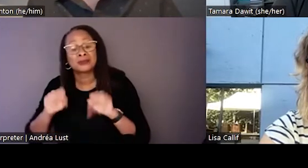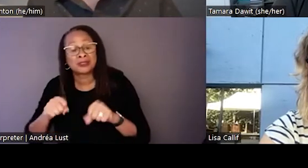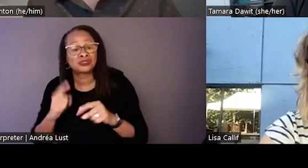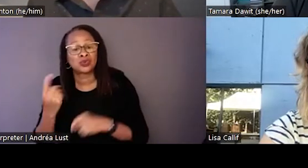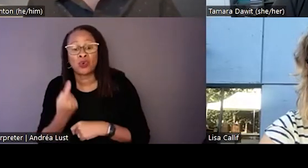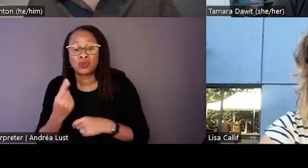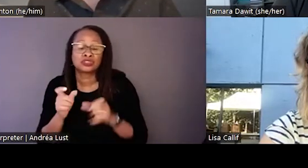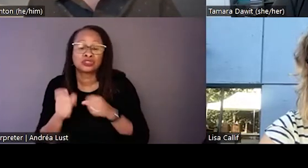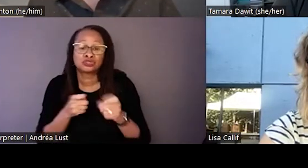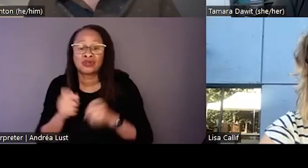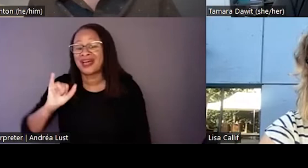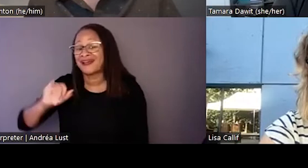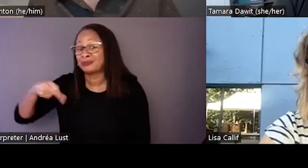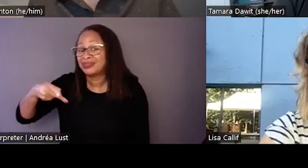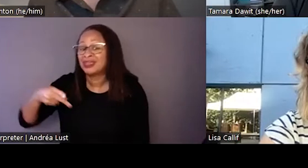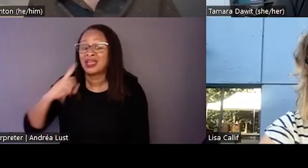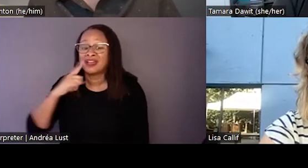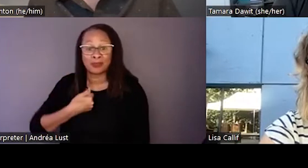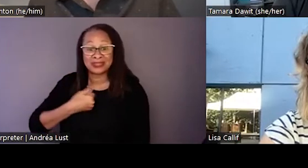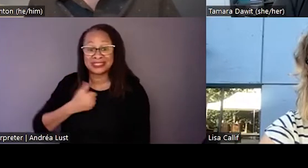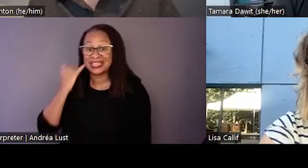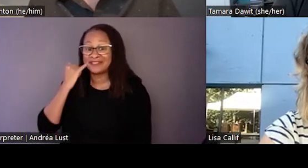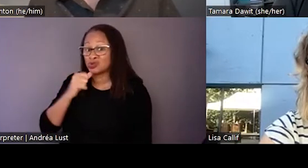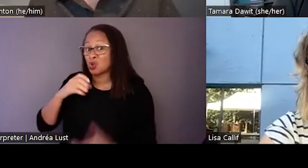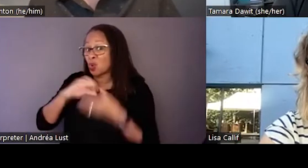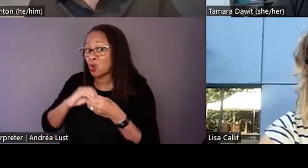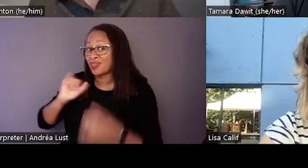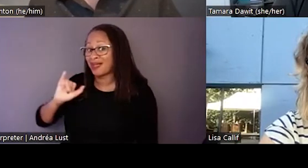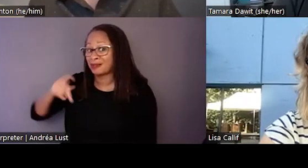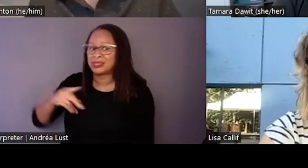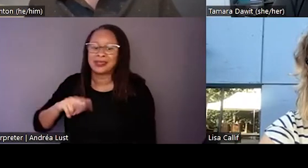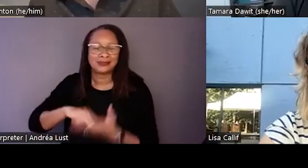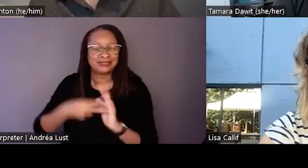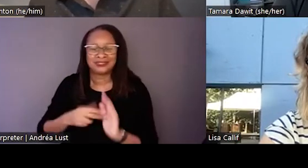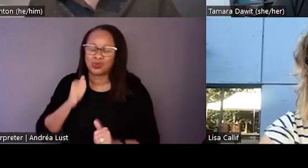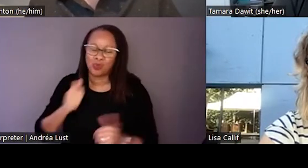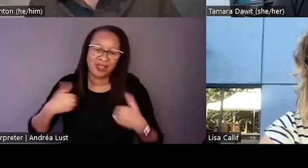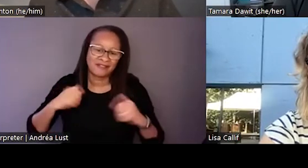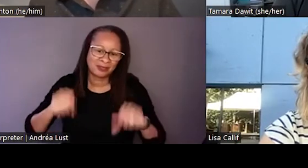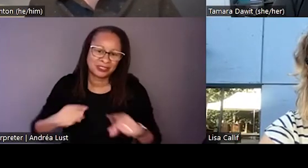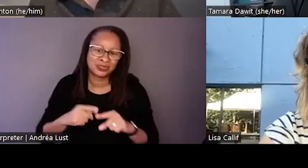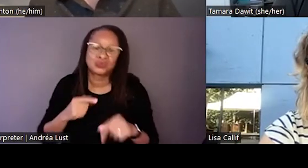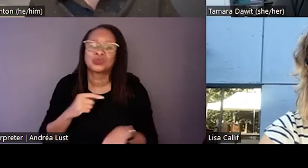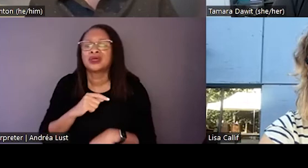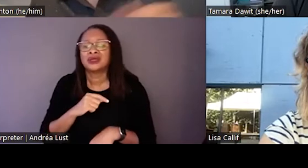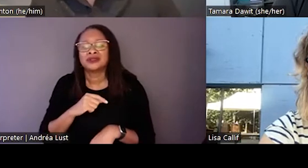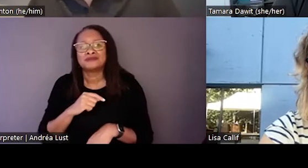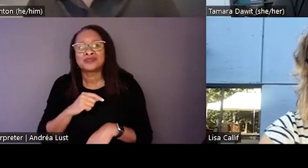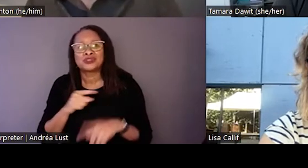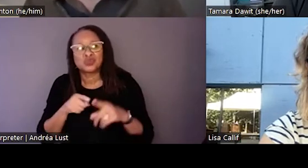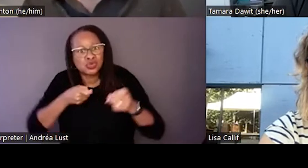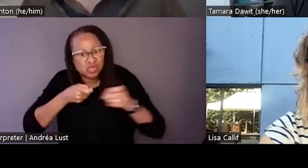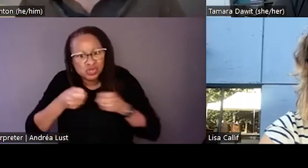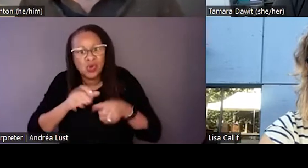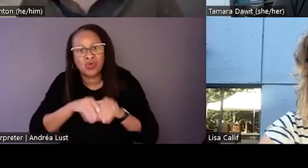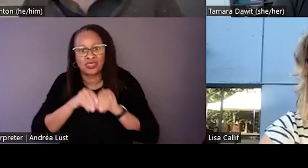control the IP. Because for me, if you don't own the IP, you're really not going to be able to actually control the release